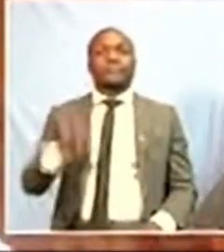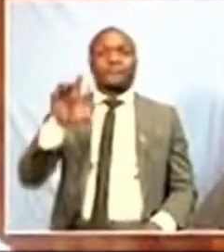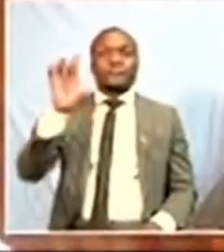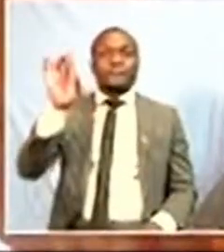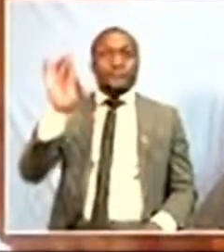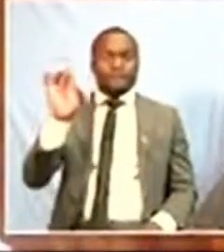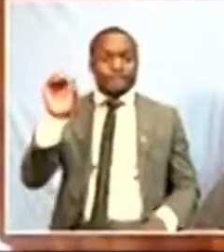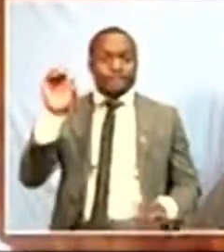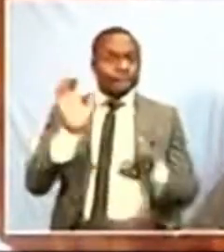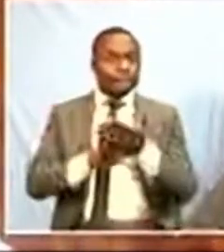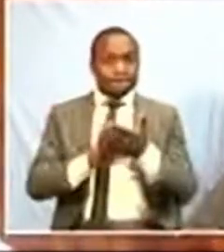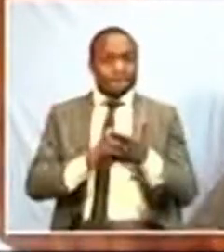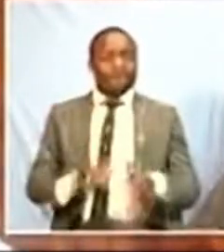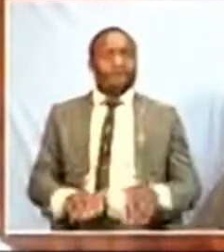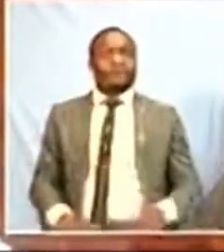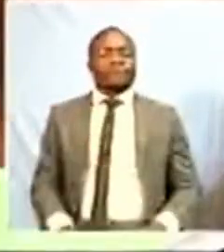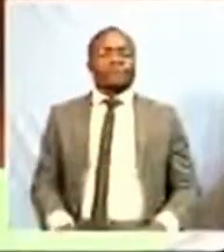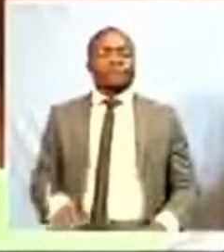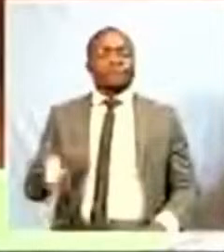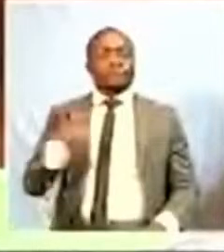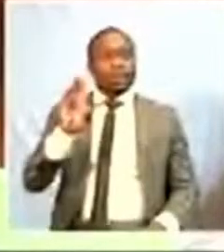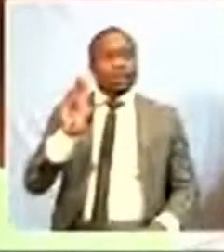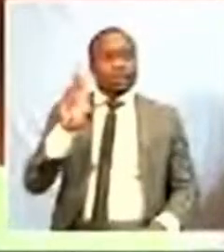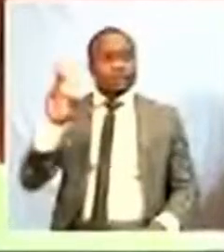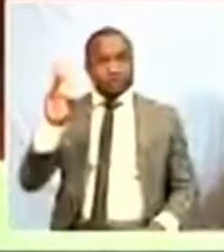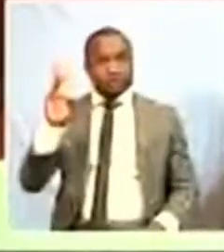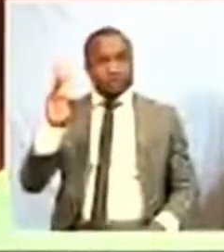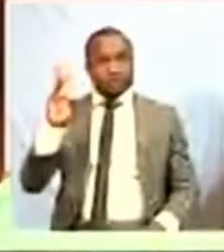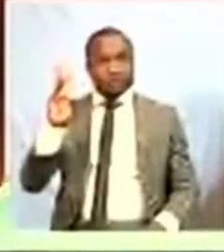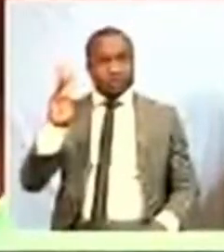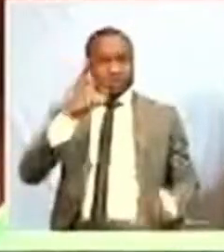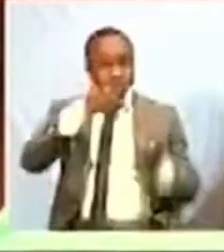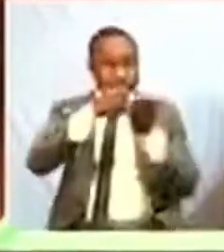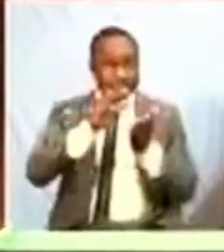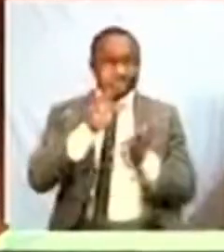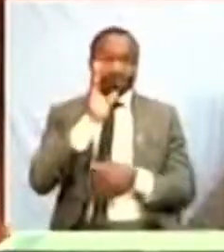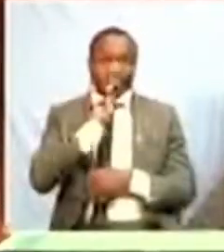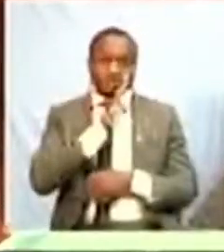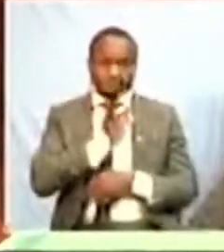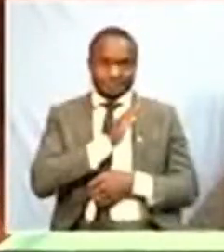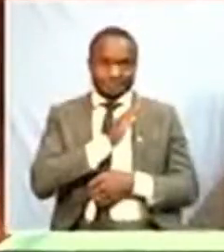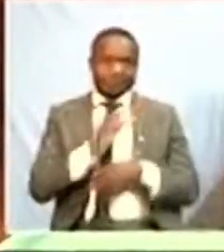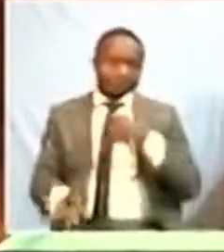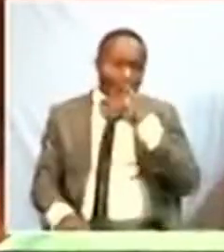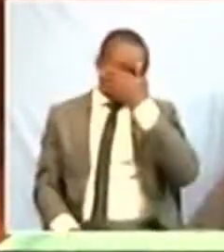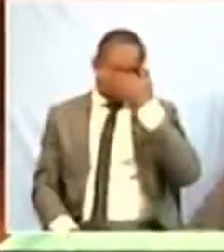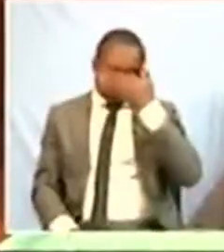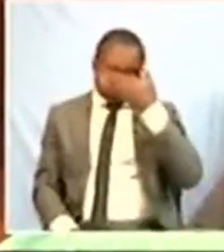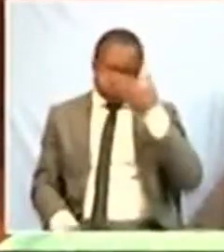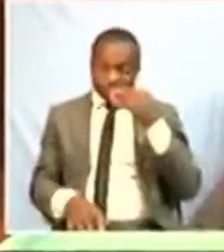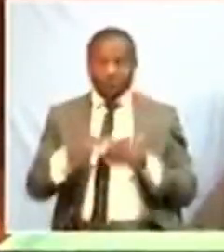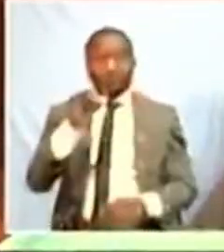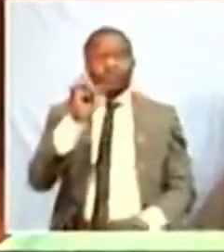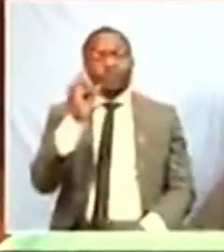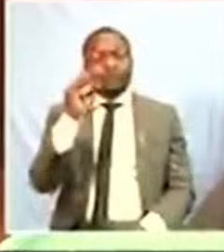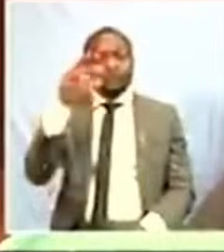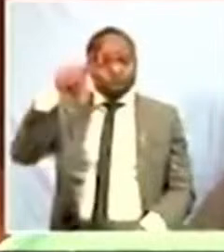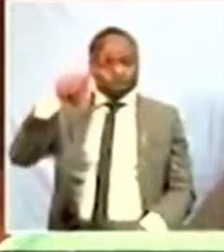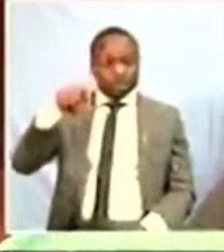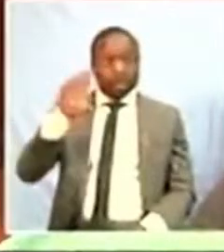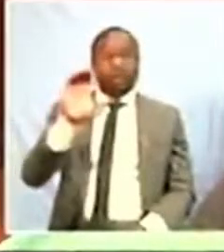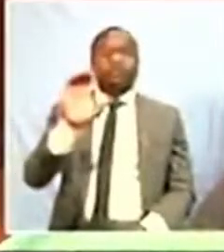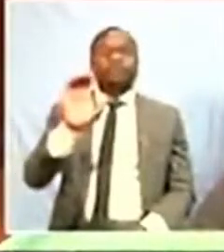80,000 and the 76 which was paid. So the IPC has